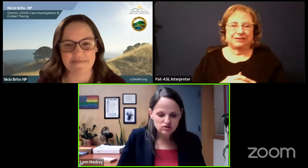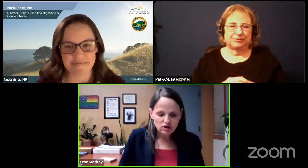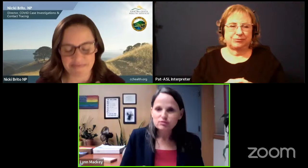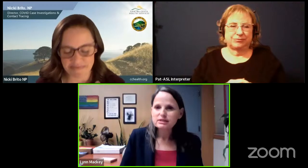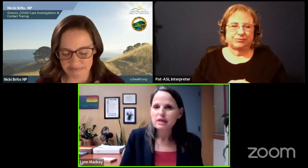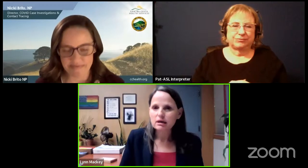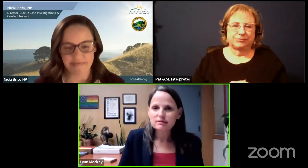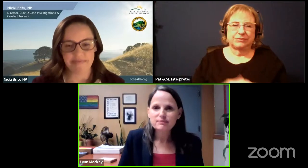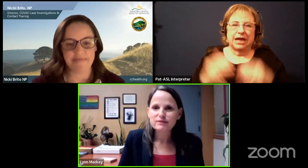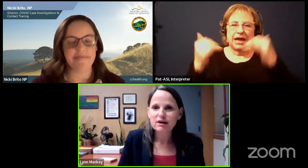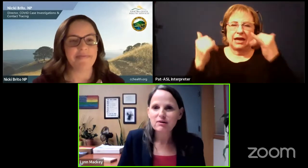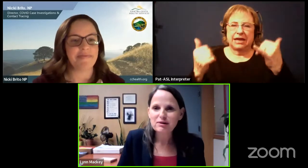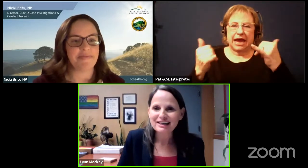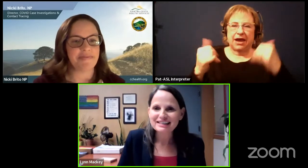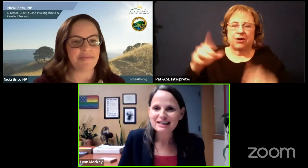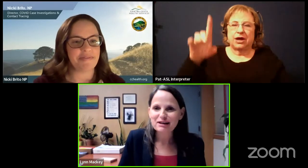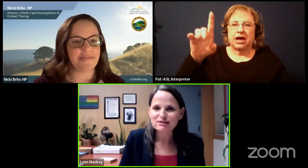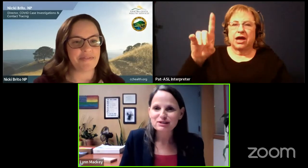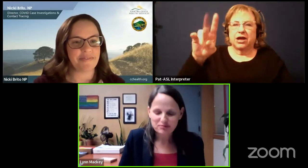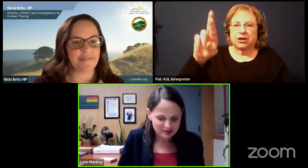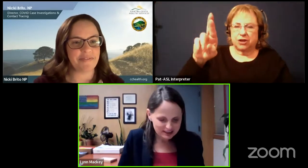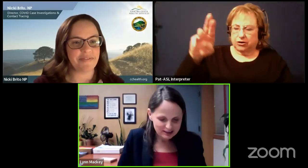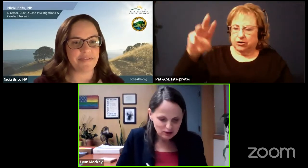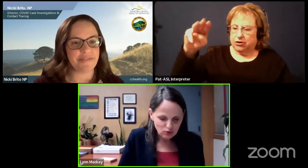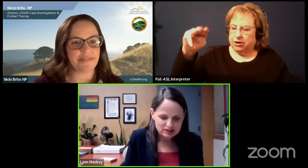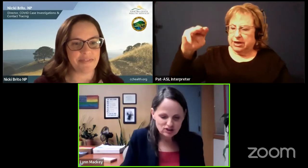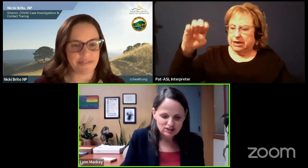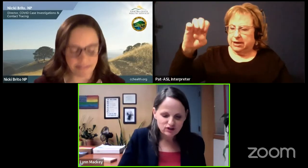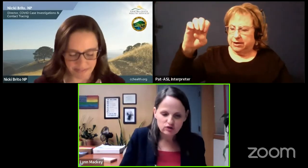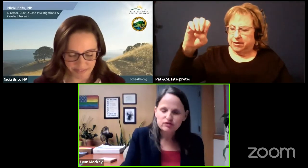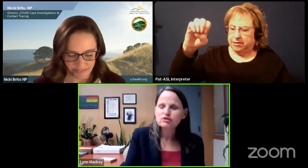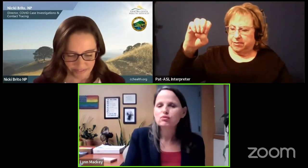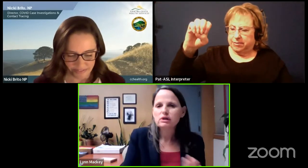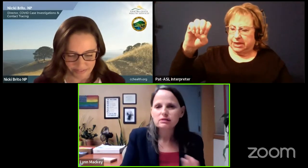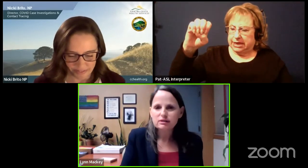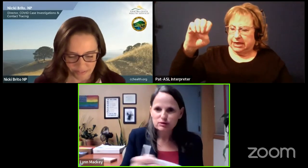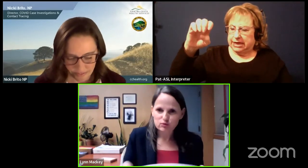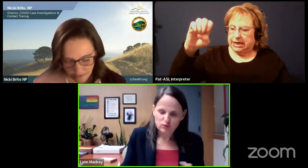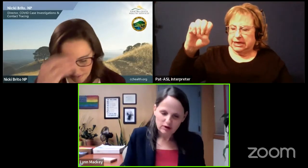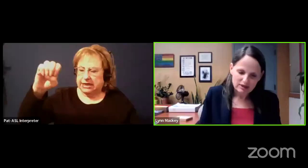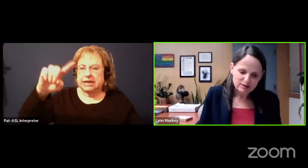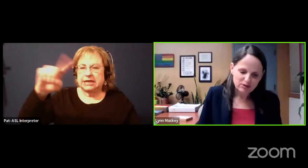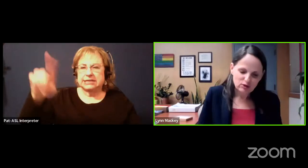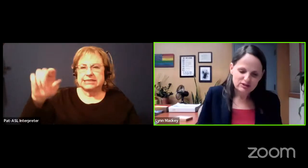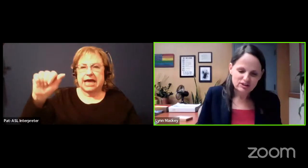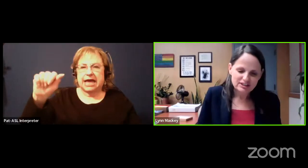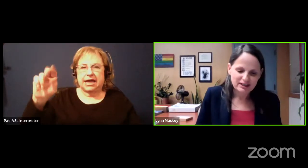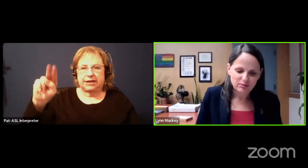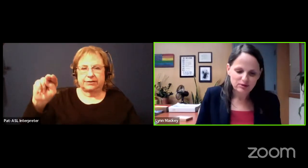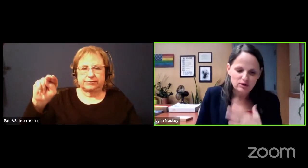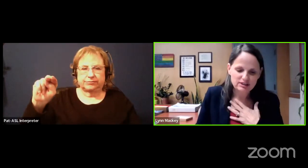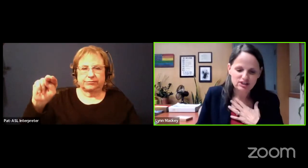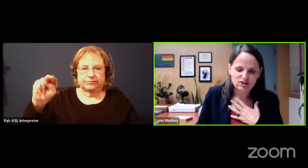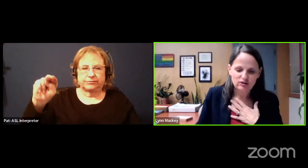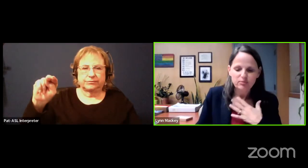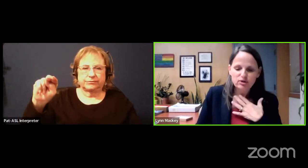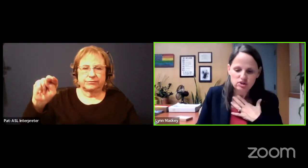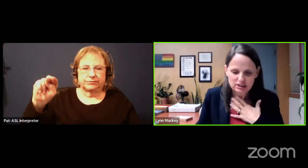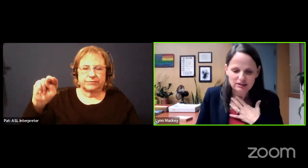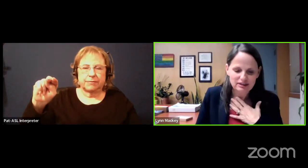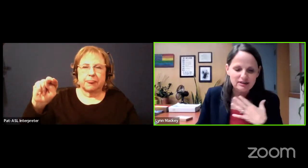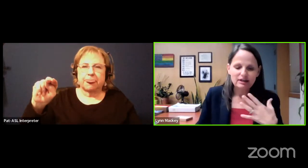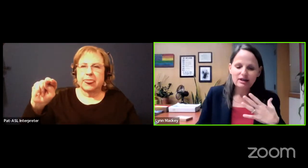to jump to Dr. Mazan now, and I have some questions for you. First one, because some of the questions that came in wanted to know,